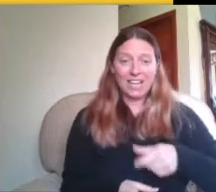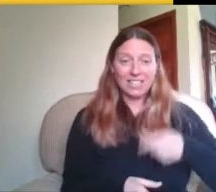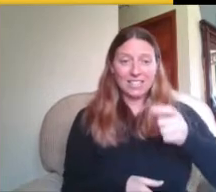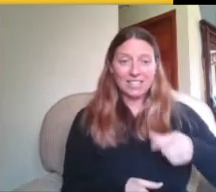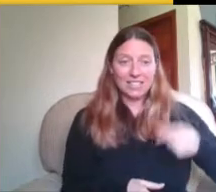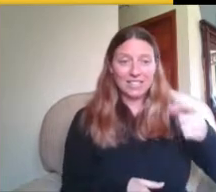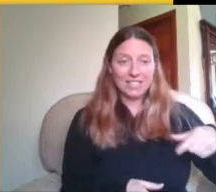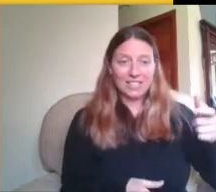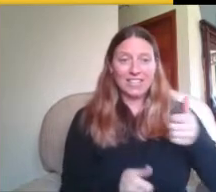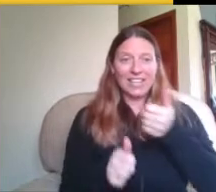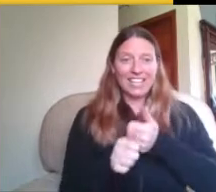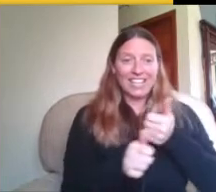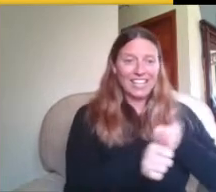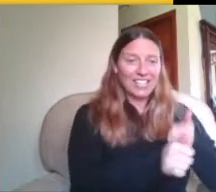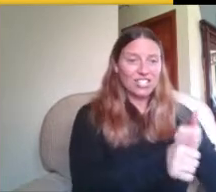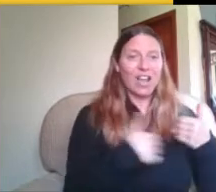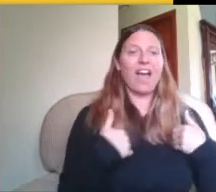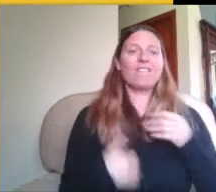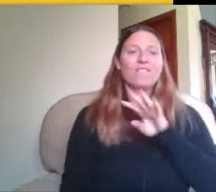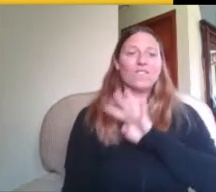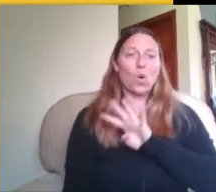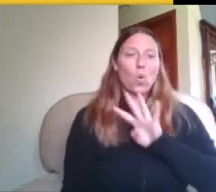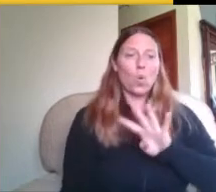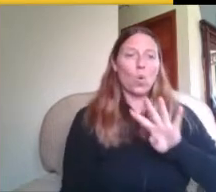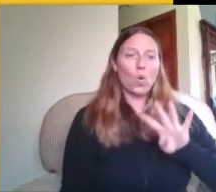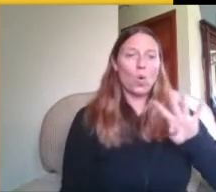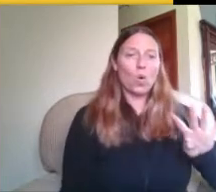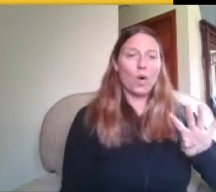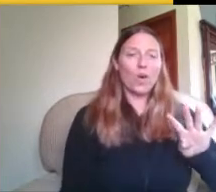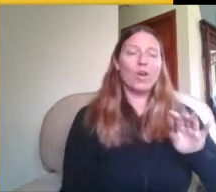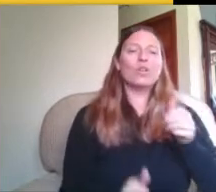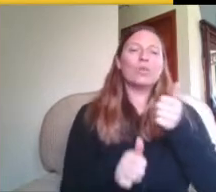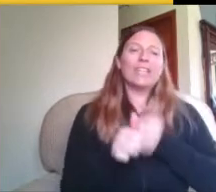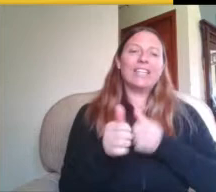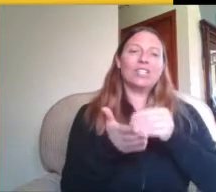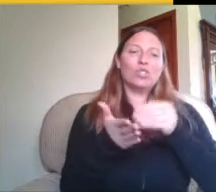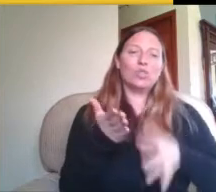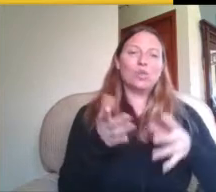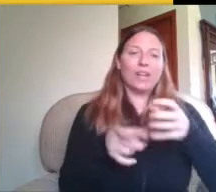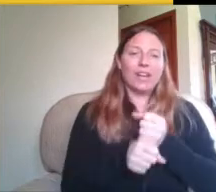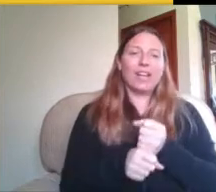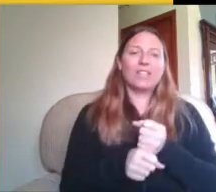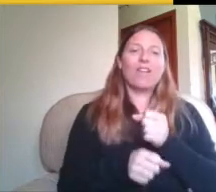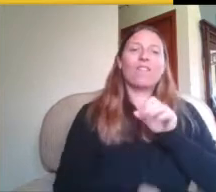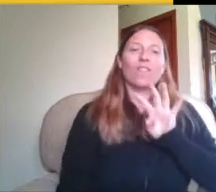4 counters, so each student gets 4 arrowheads.